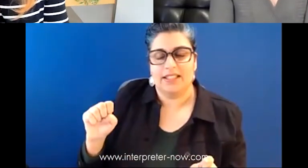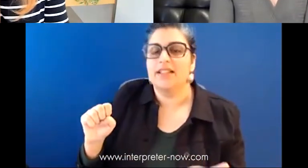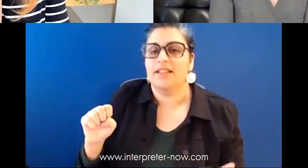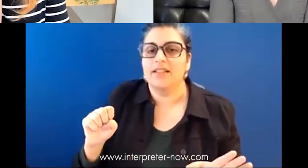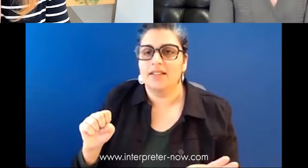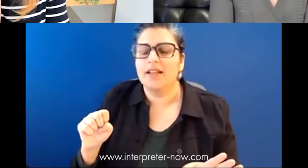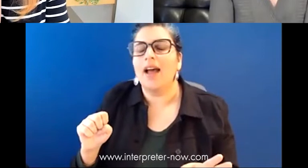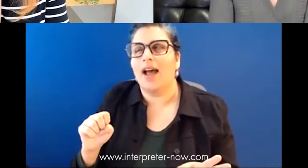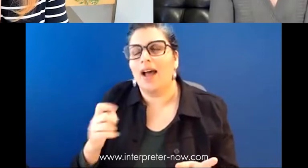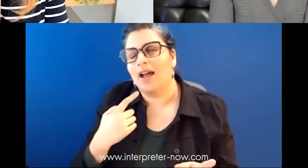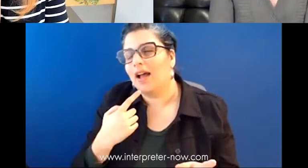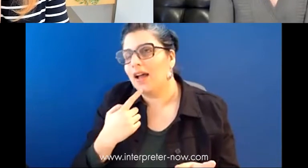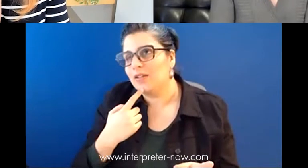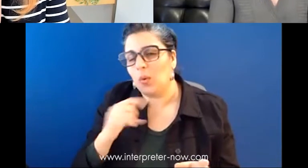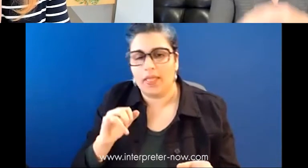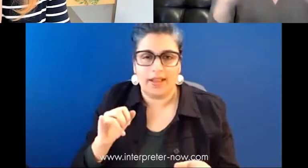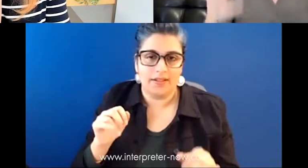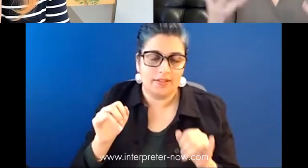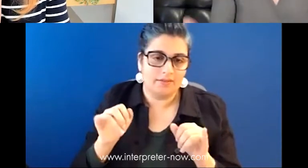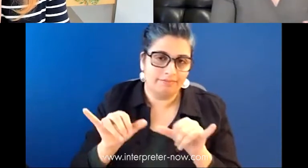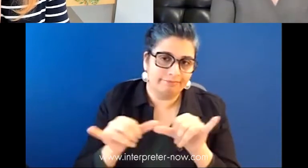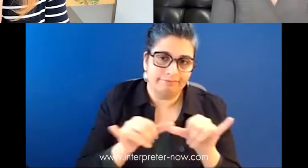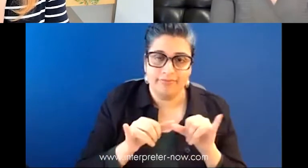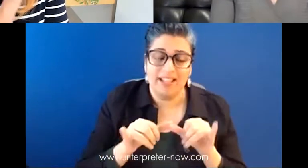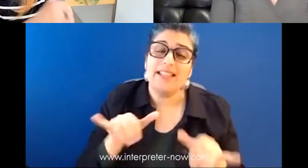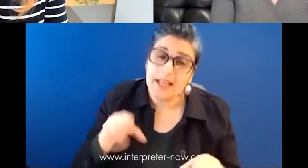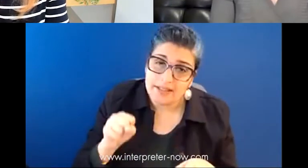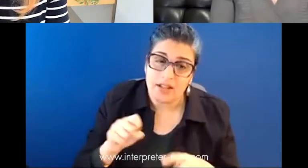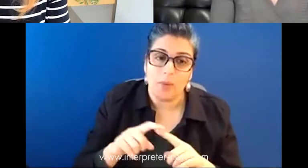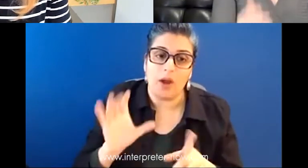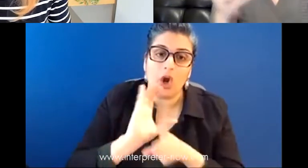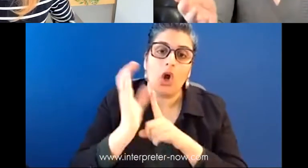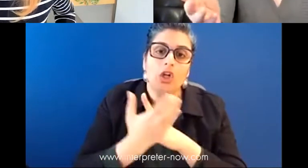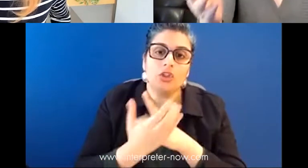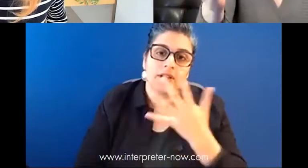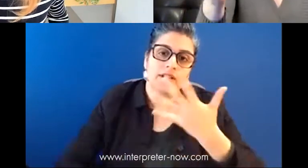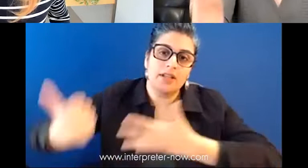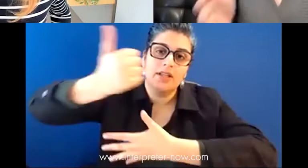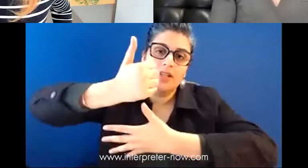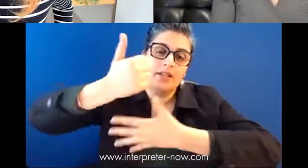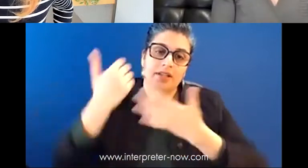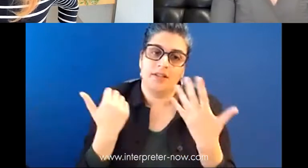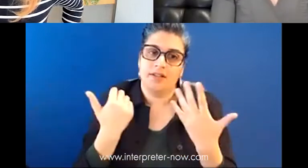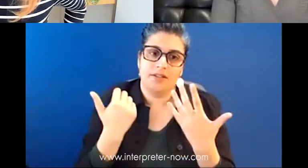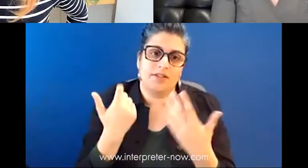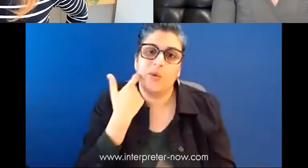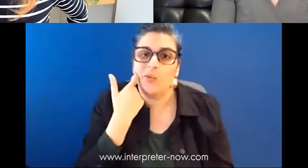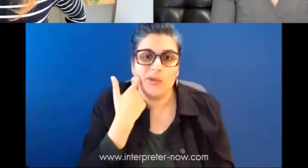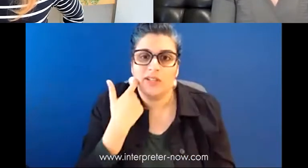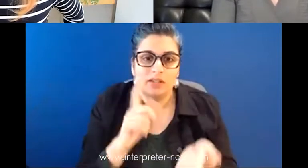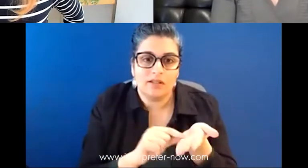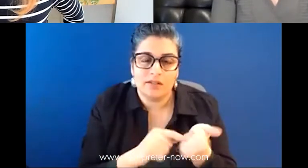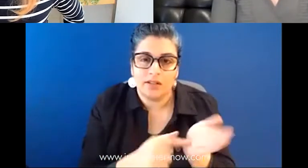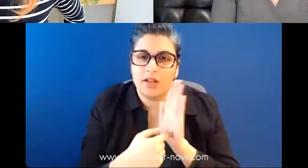also implied, for example, that culturally dominant in groups. For example, just a very recent study found